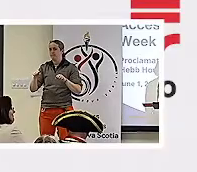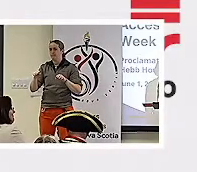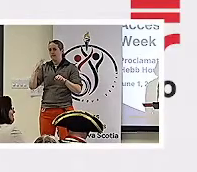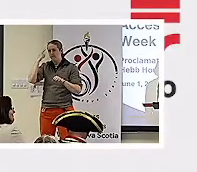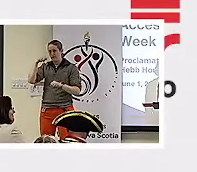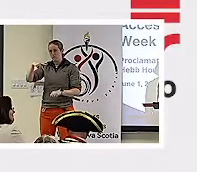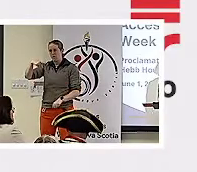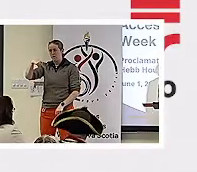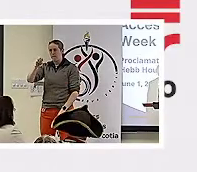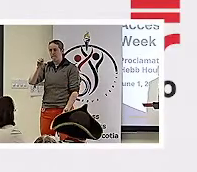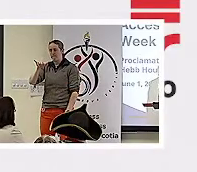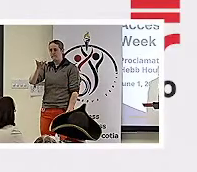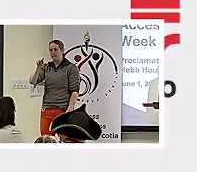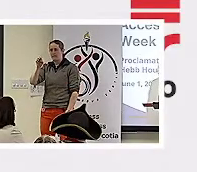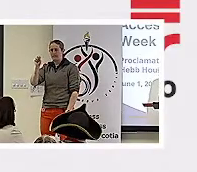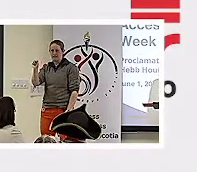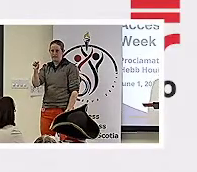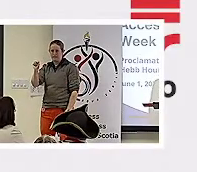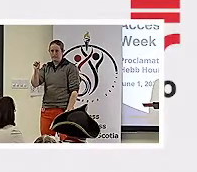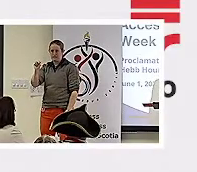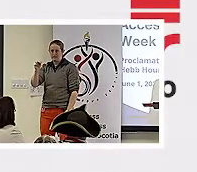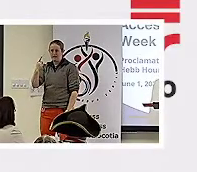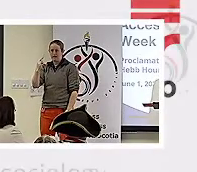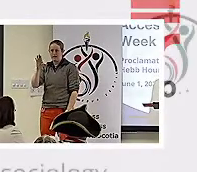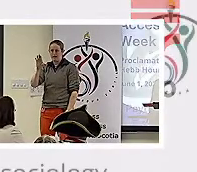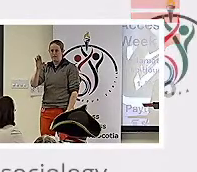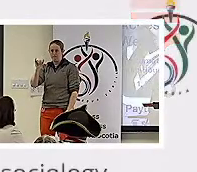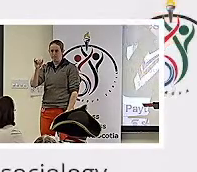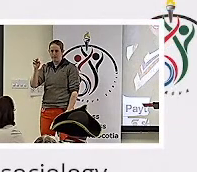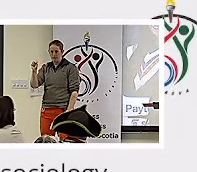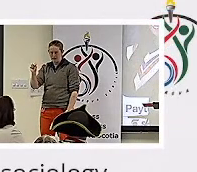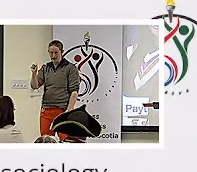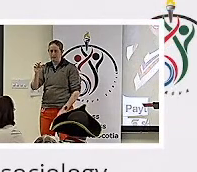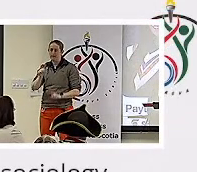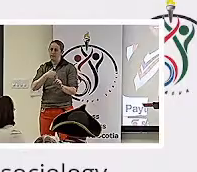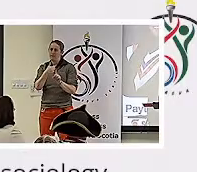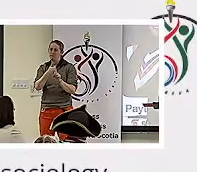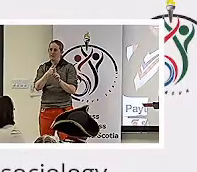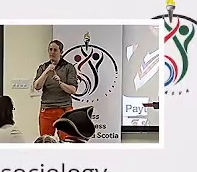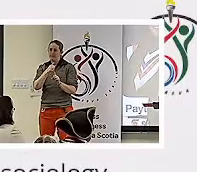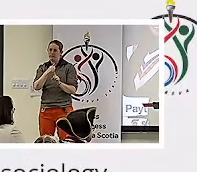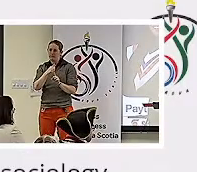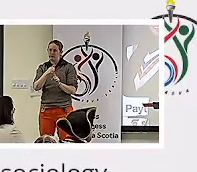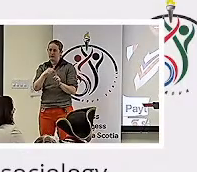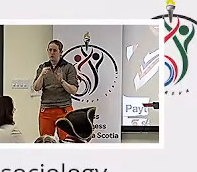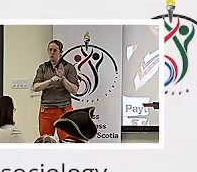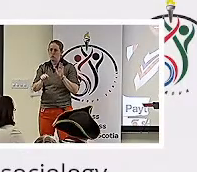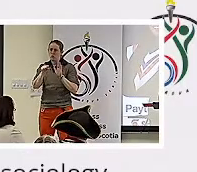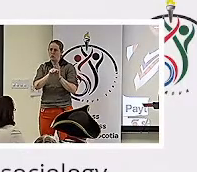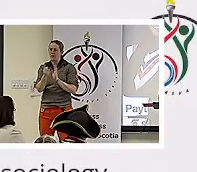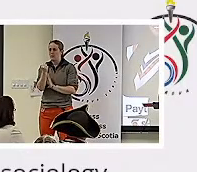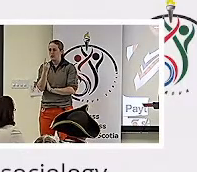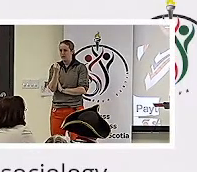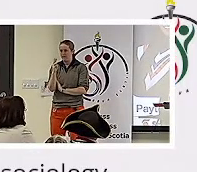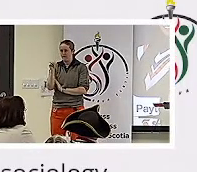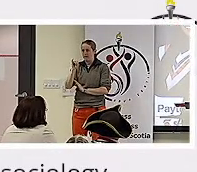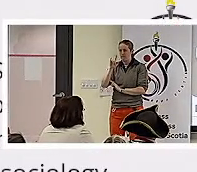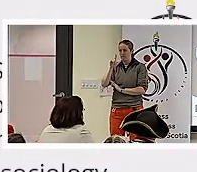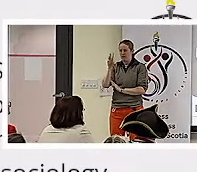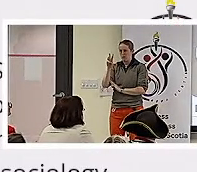Peyton Given. Peyton is a grade 12 student from Millwood High School, soon